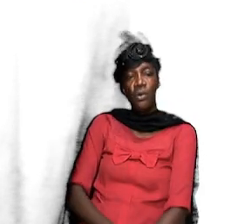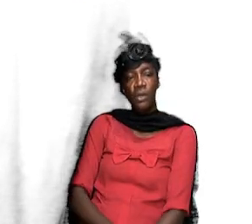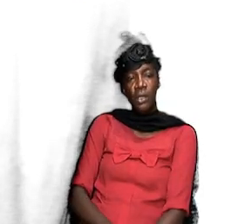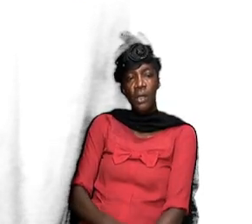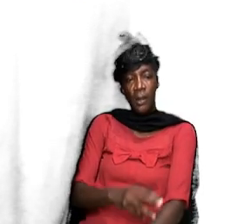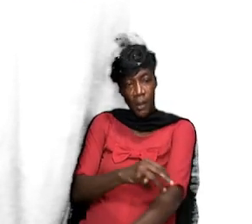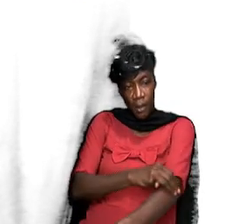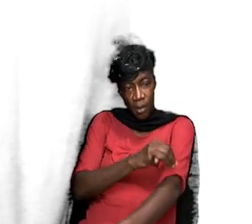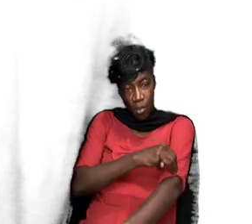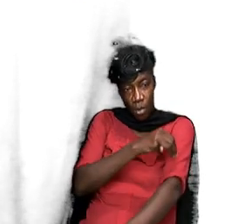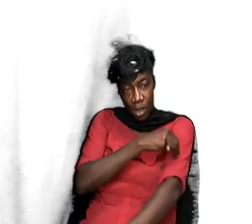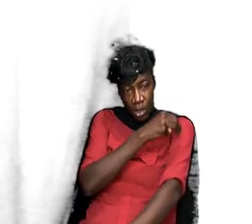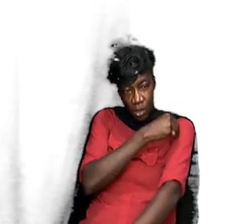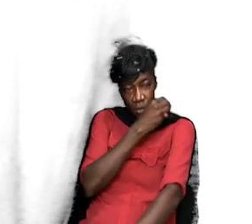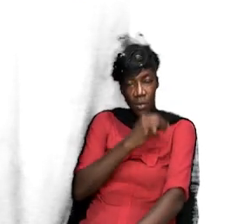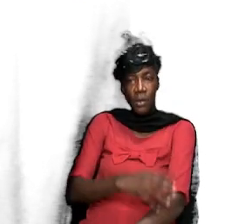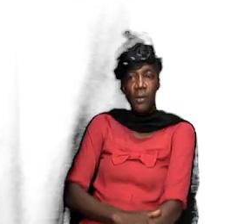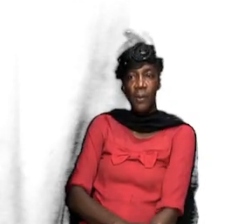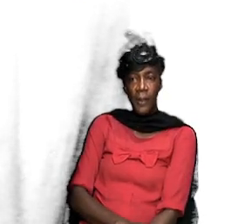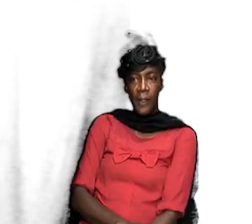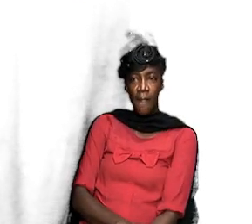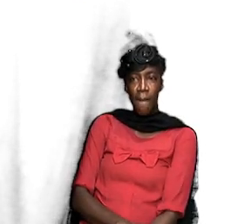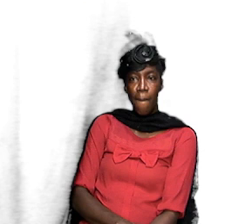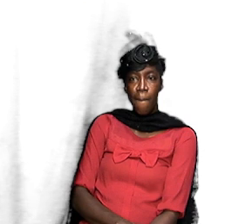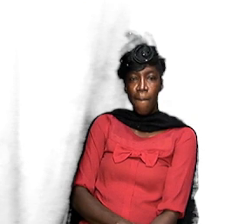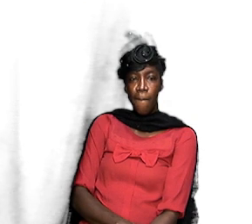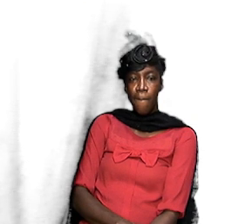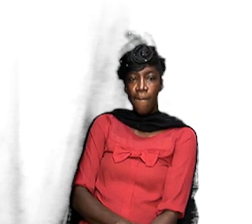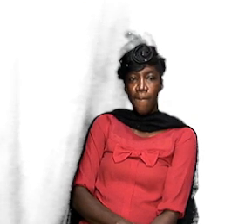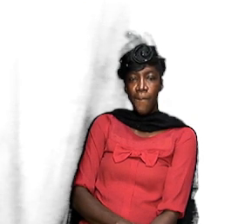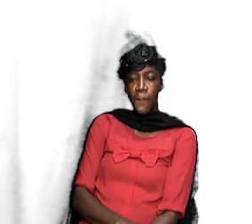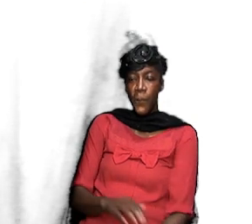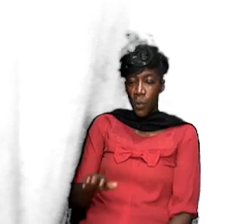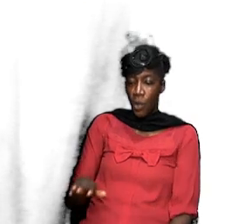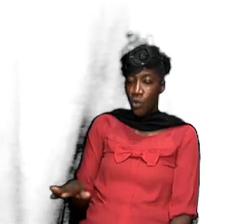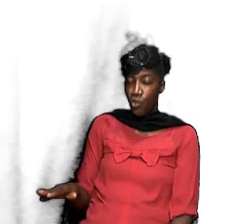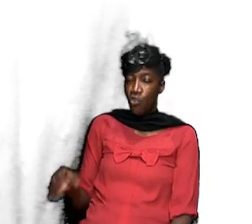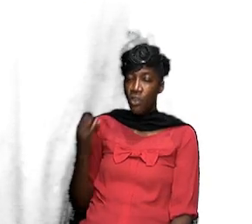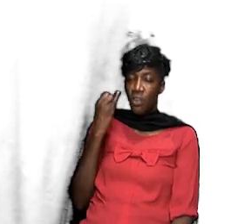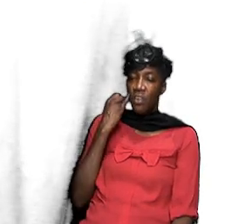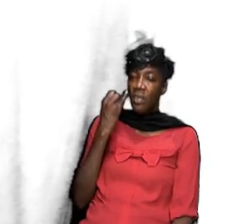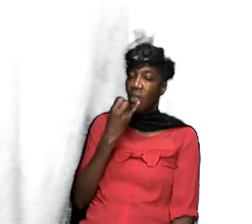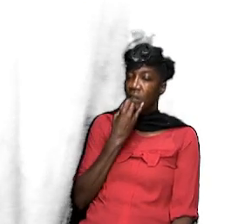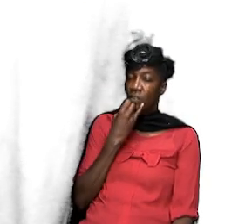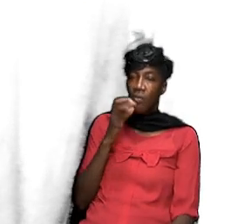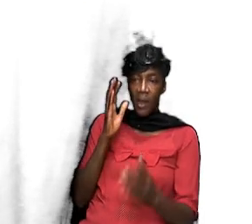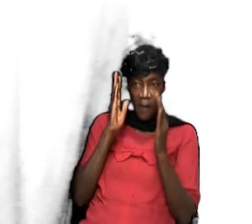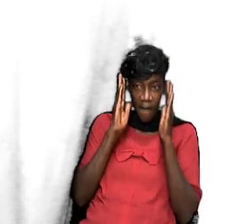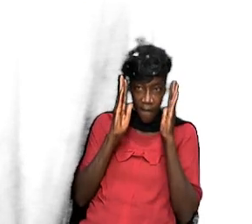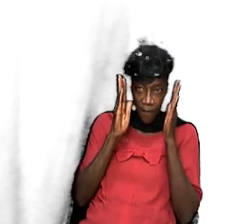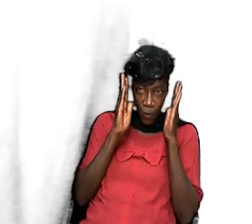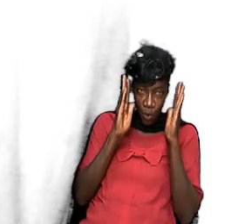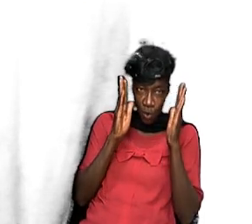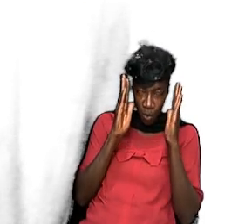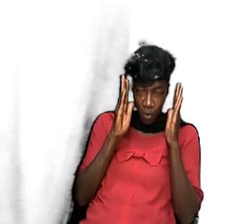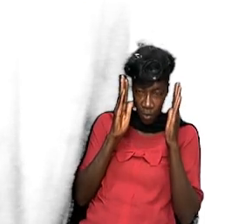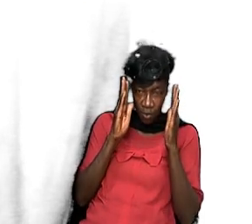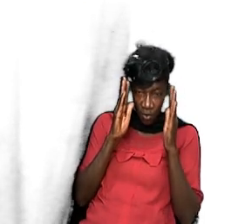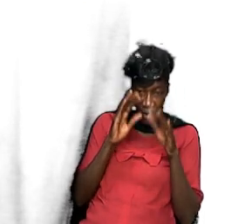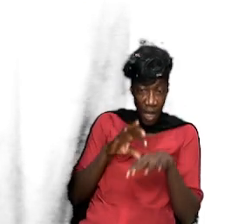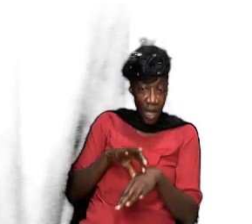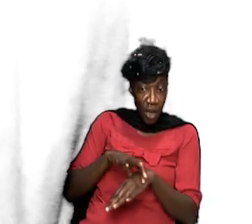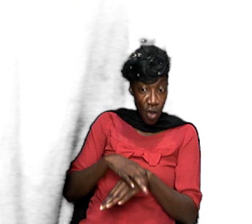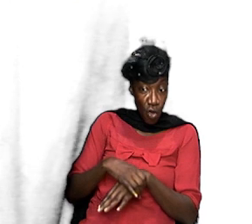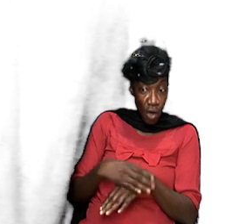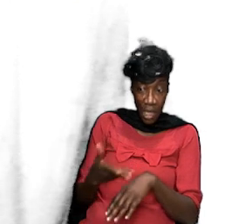I'm telling you about the more weightier things, you know. Because the children of Israel, they focus on the physical. And they